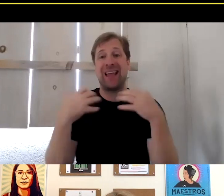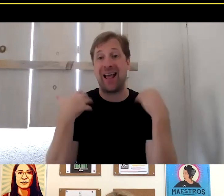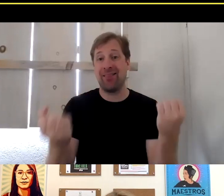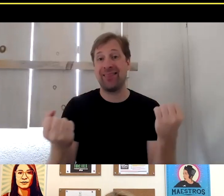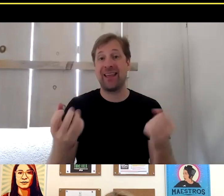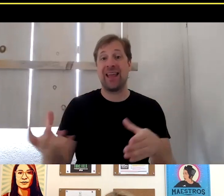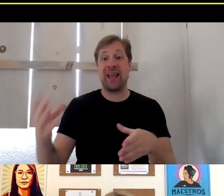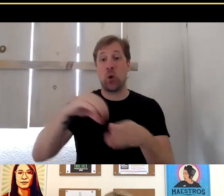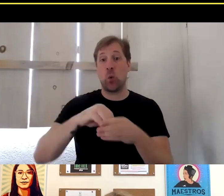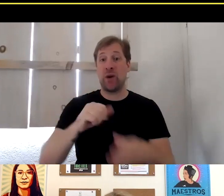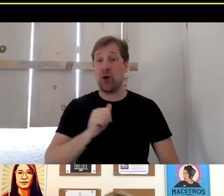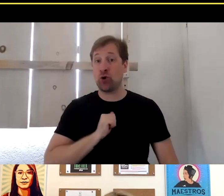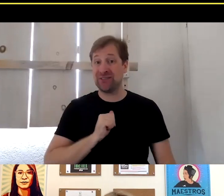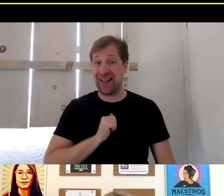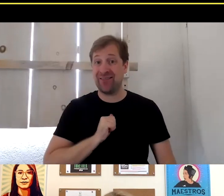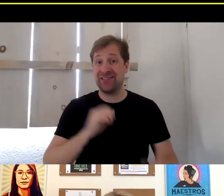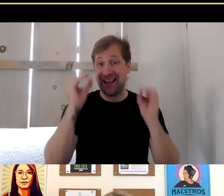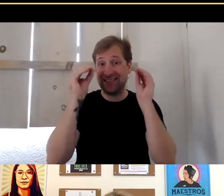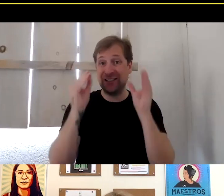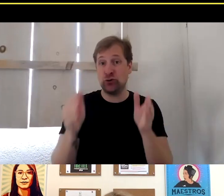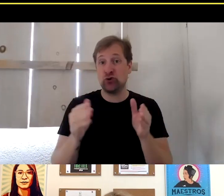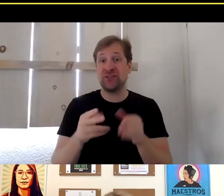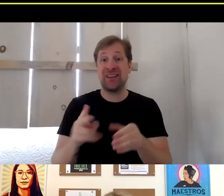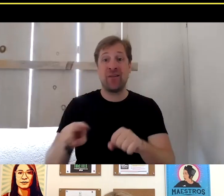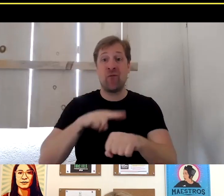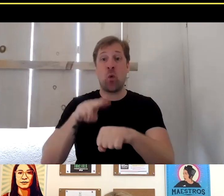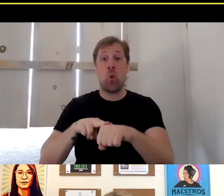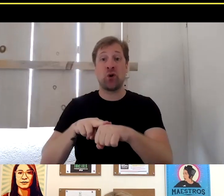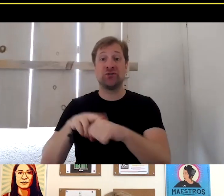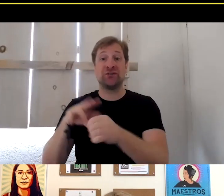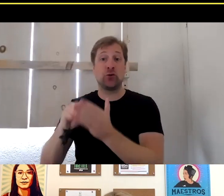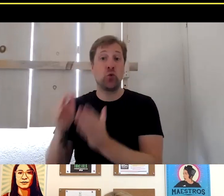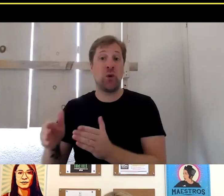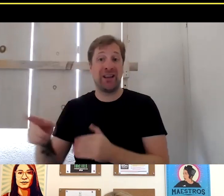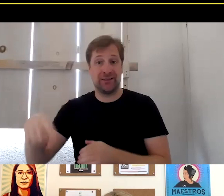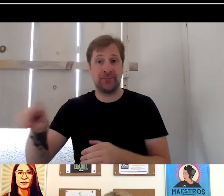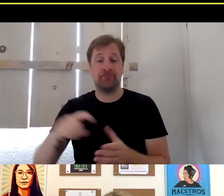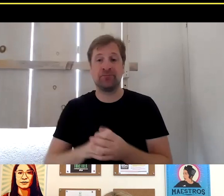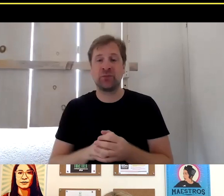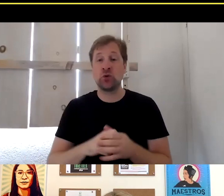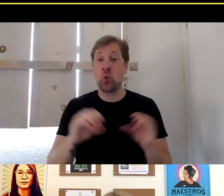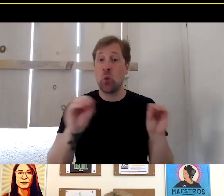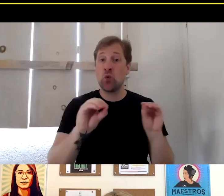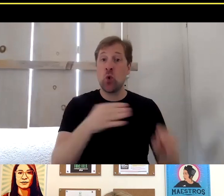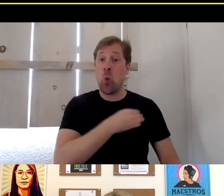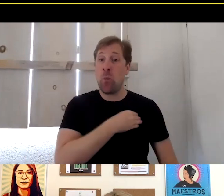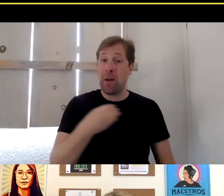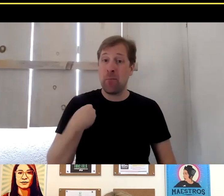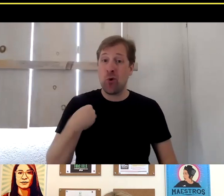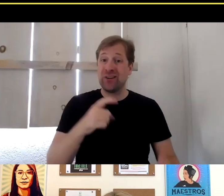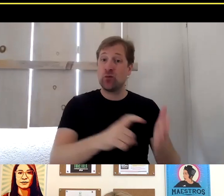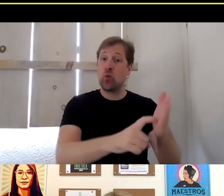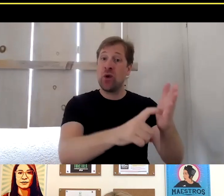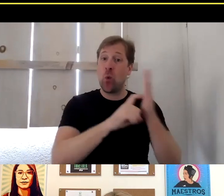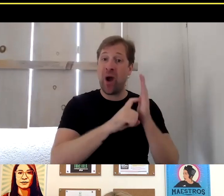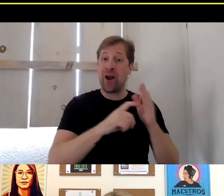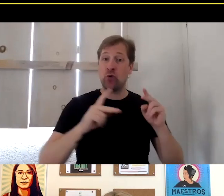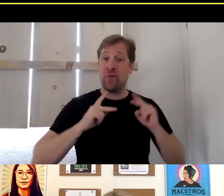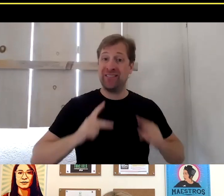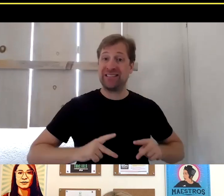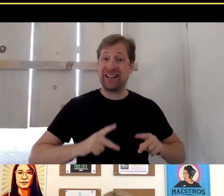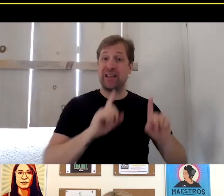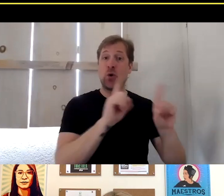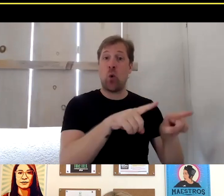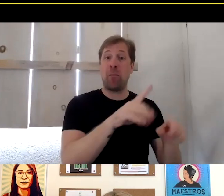includes ourselves as educators and of course students. So no unit member is required to physically return